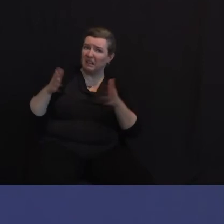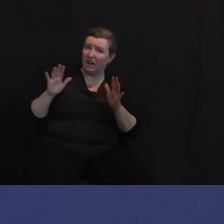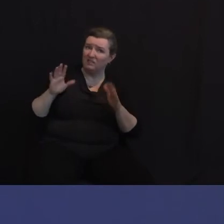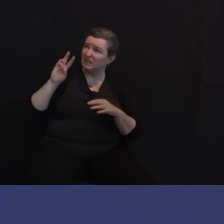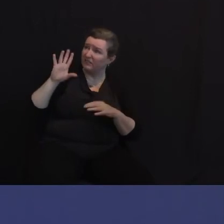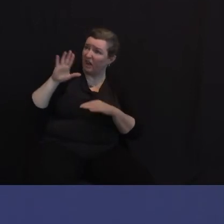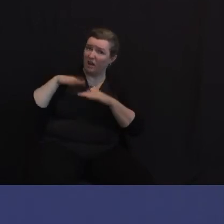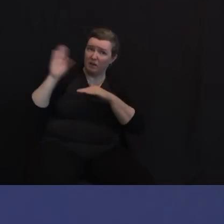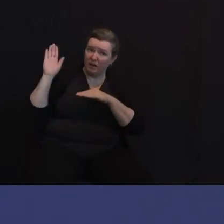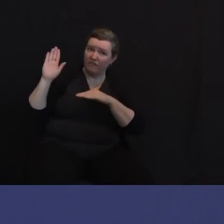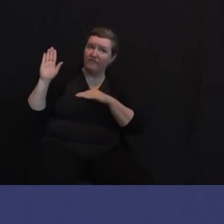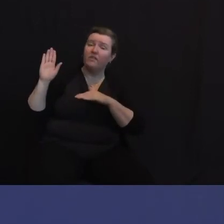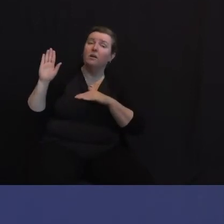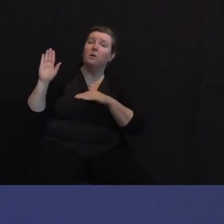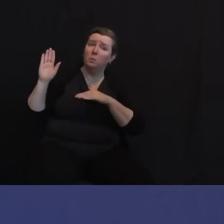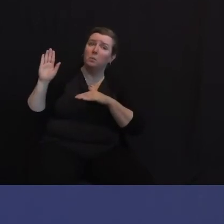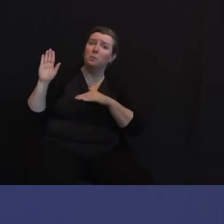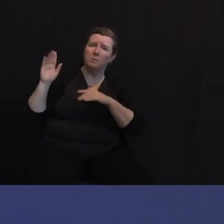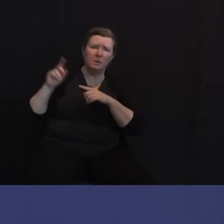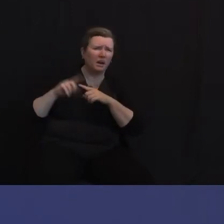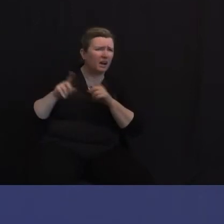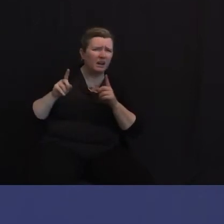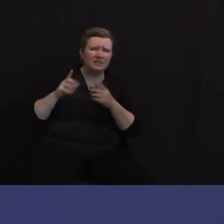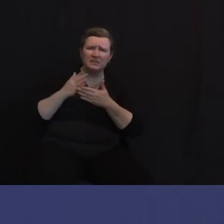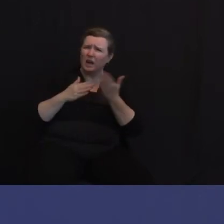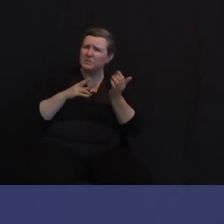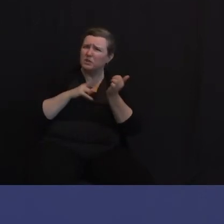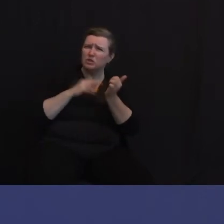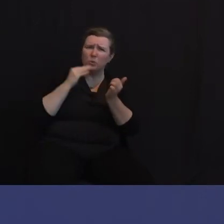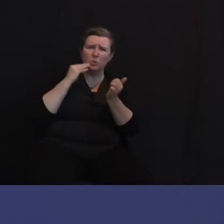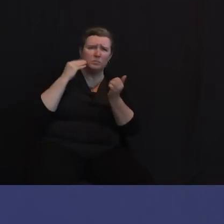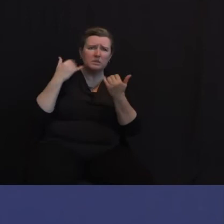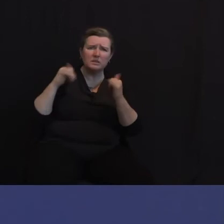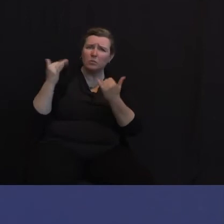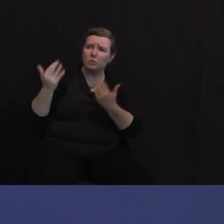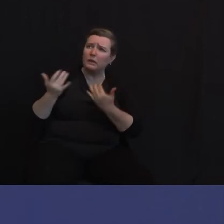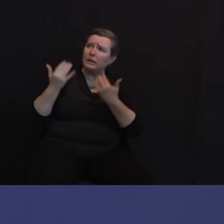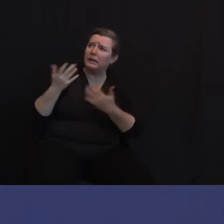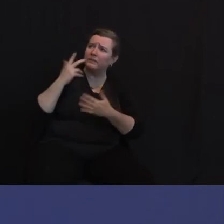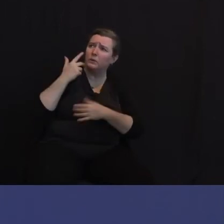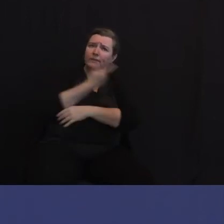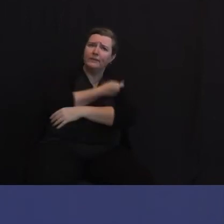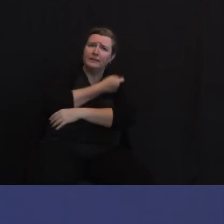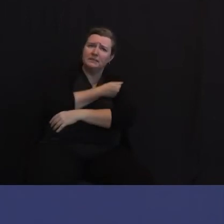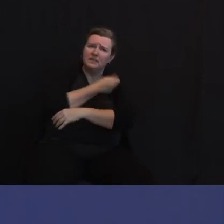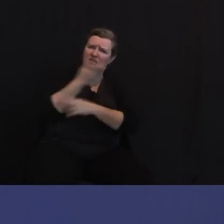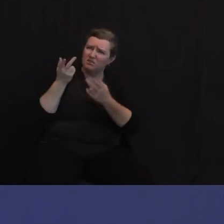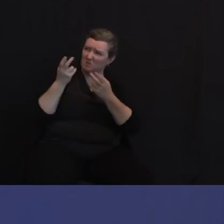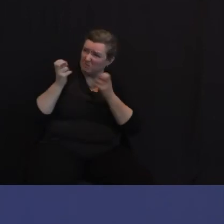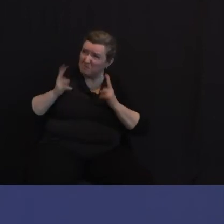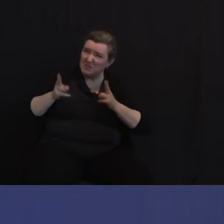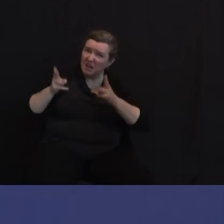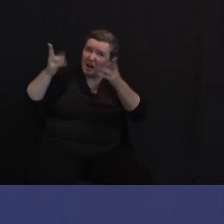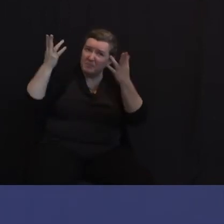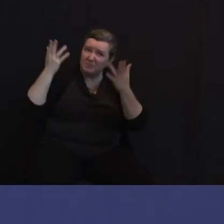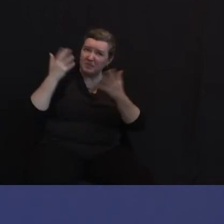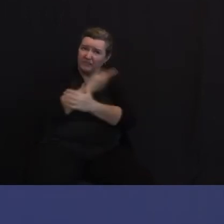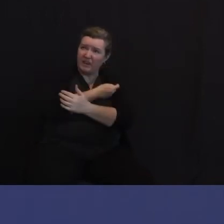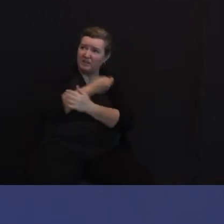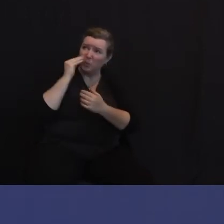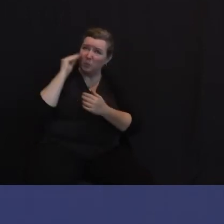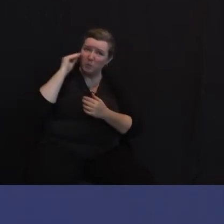home residents are still waiting to get the vaccine. Governor, is there anything that can be done to speed up those vaccinations at nursing homes by CVS